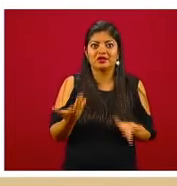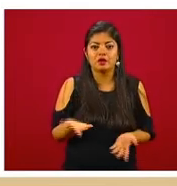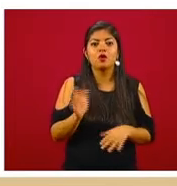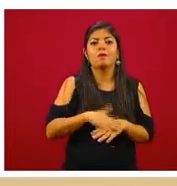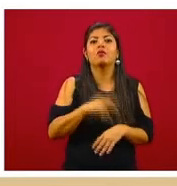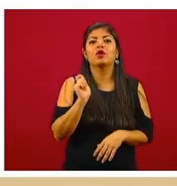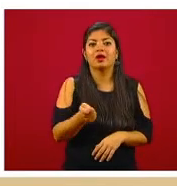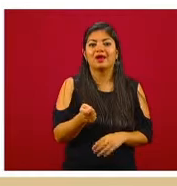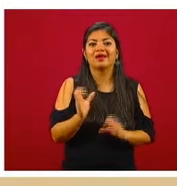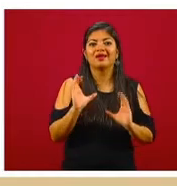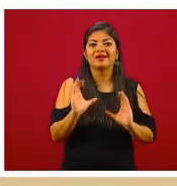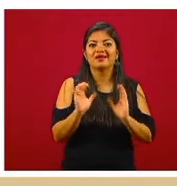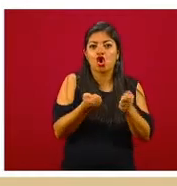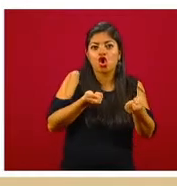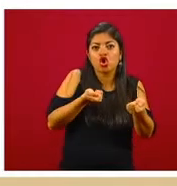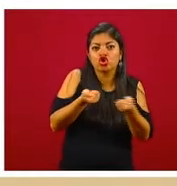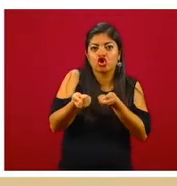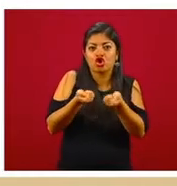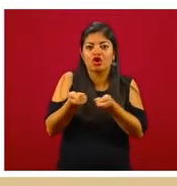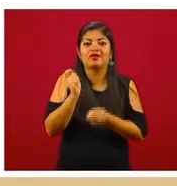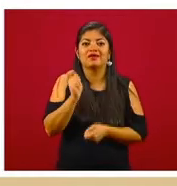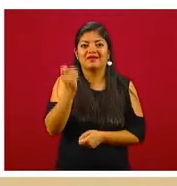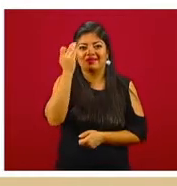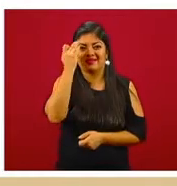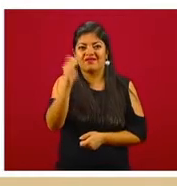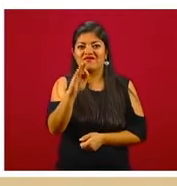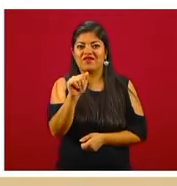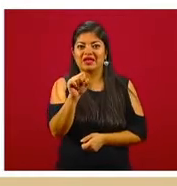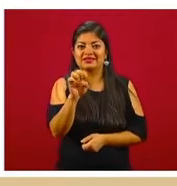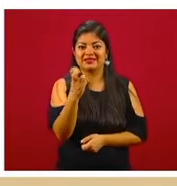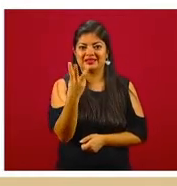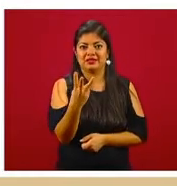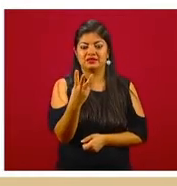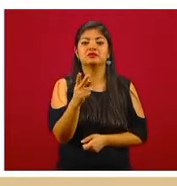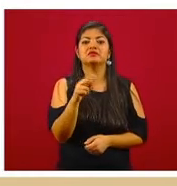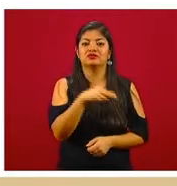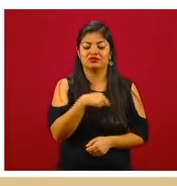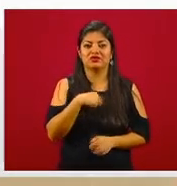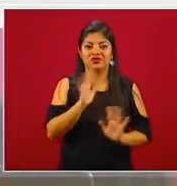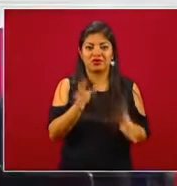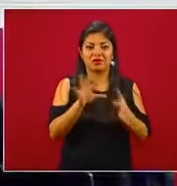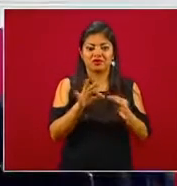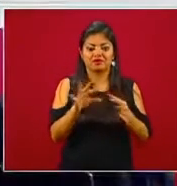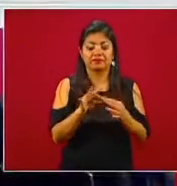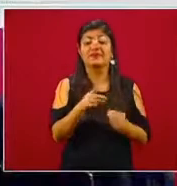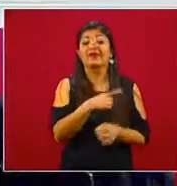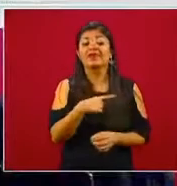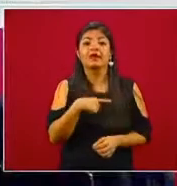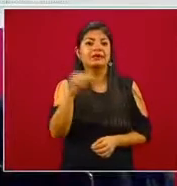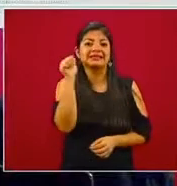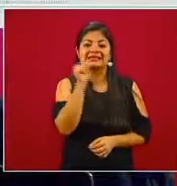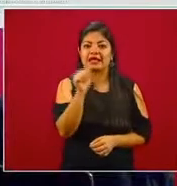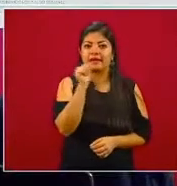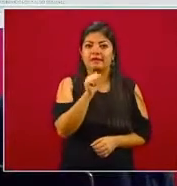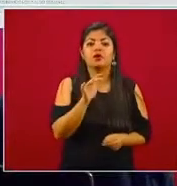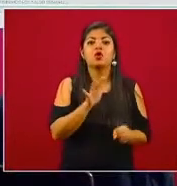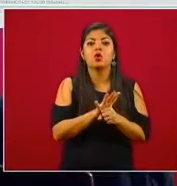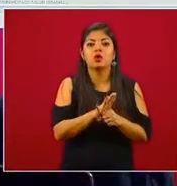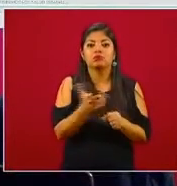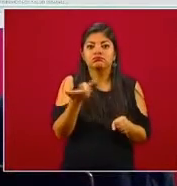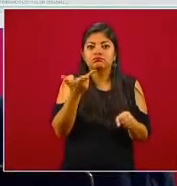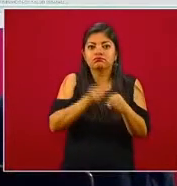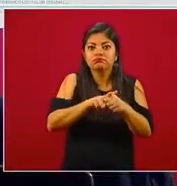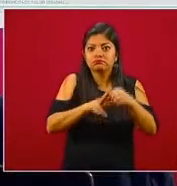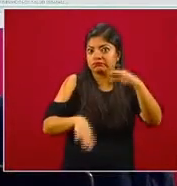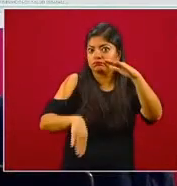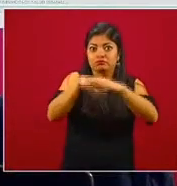this, manejo and de la this is quite epidemia positive durante la fase because our 3, main como goal ustedes lo to saben y handle lo this hemos venido pandemic during comentando. this phase 3, Mantener as you very siempre well know, and disponibilidad we have